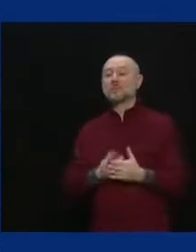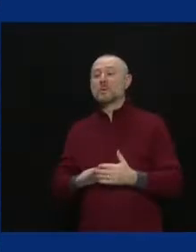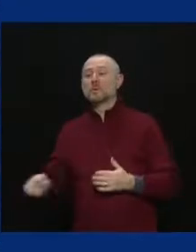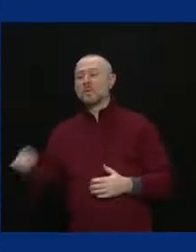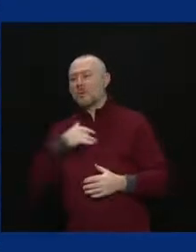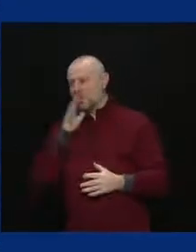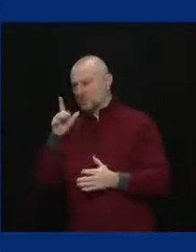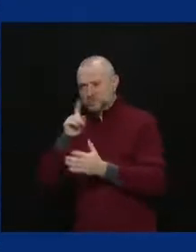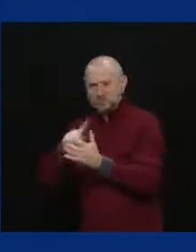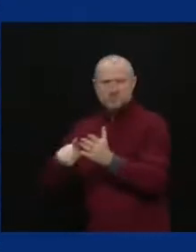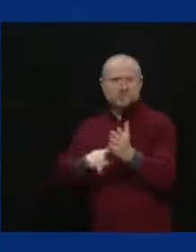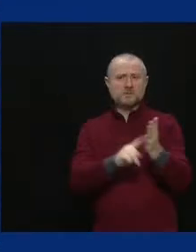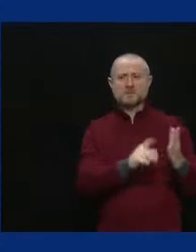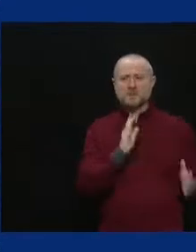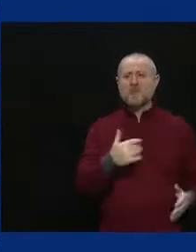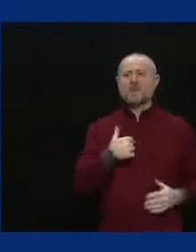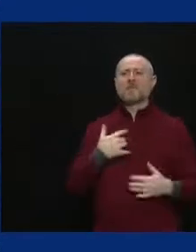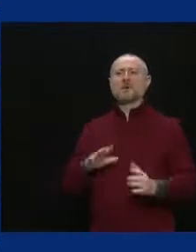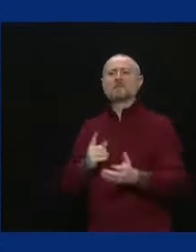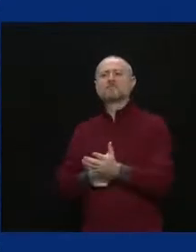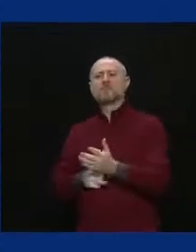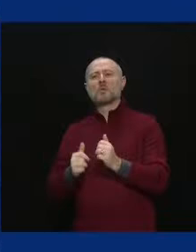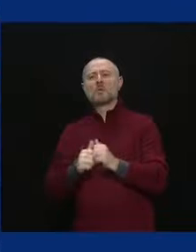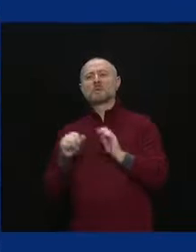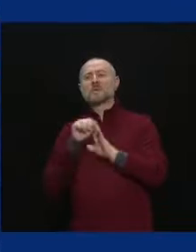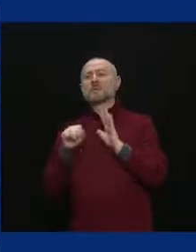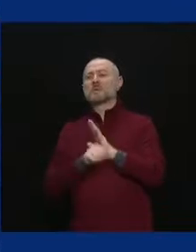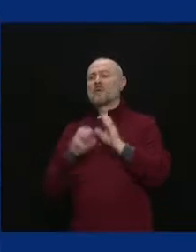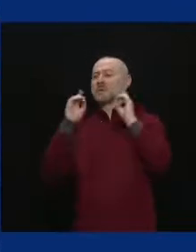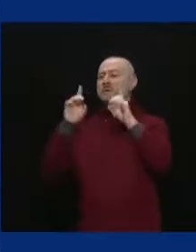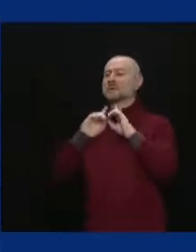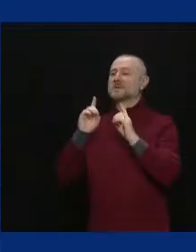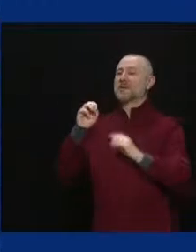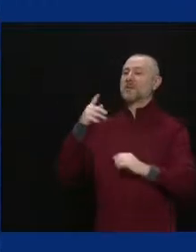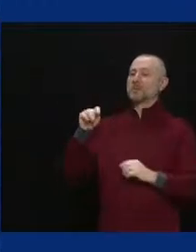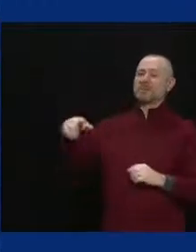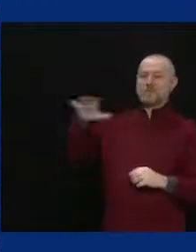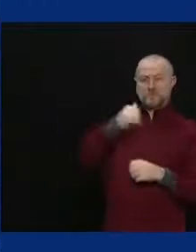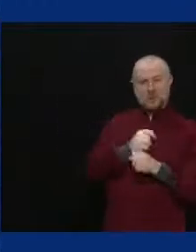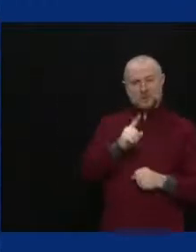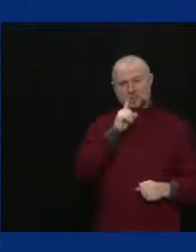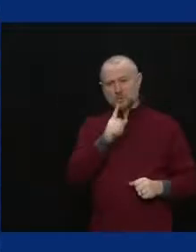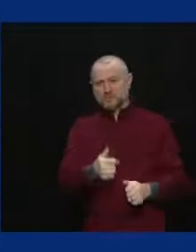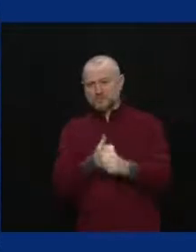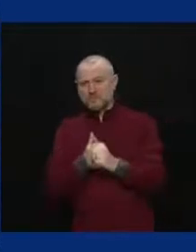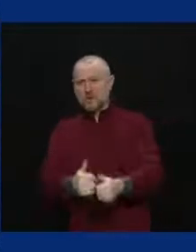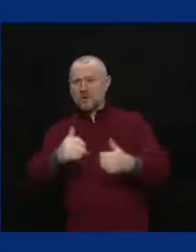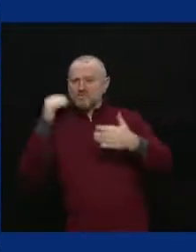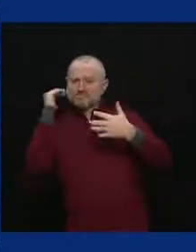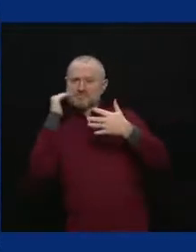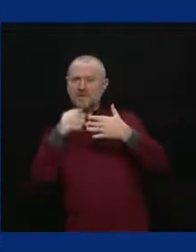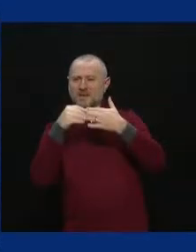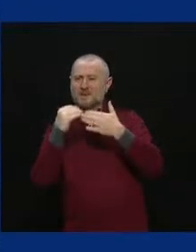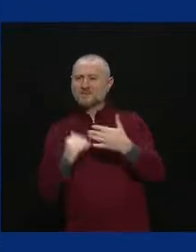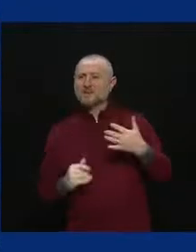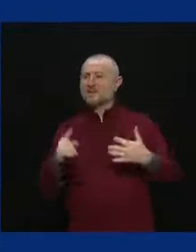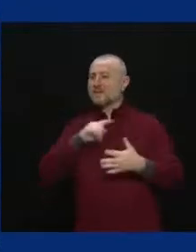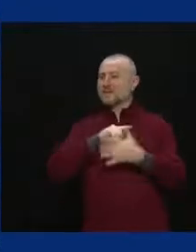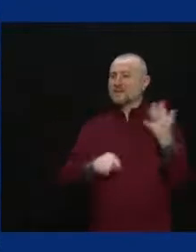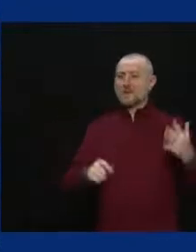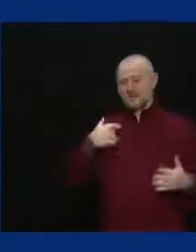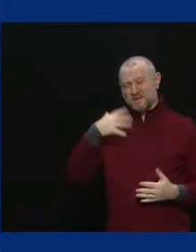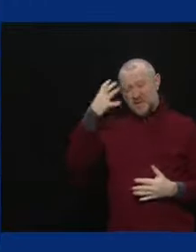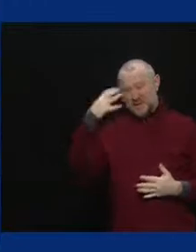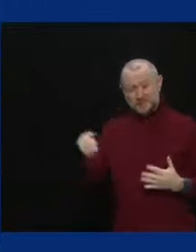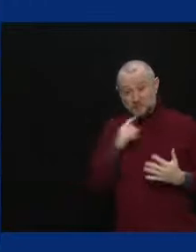already having conversations with the state education department on making sure that these are followed, because they're common sense. It's the right thing to do.